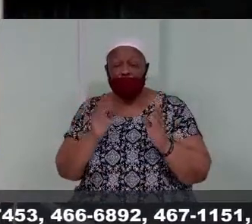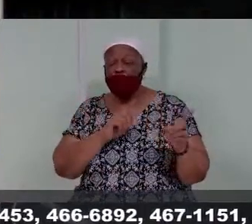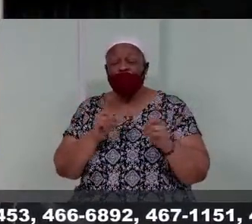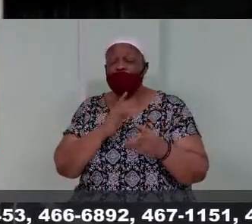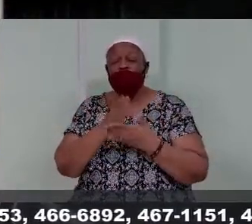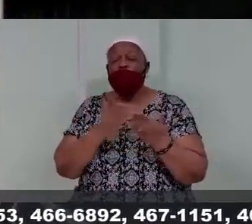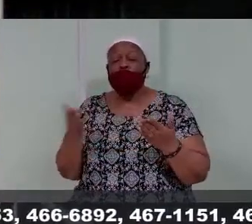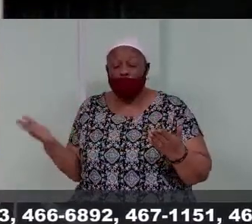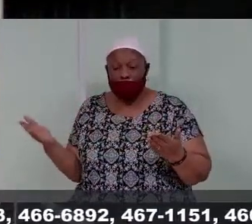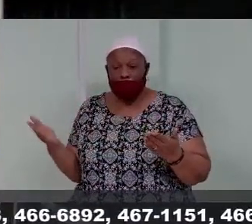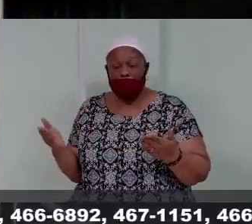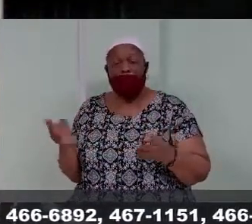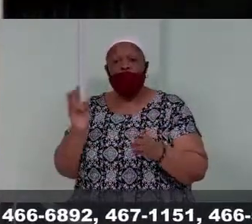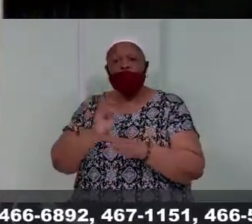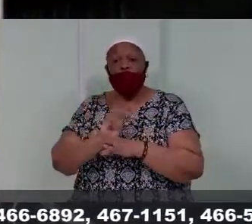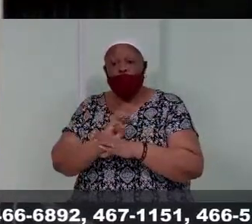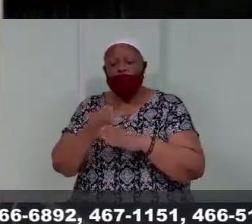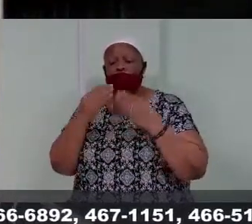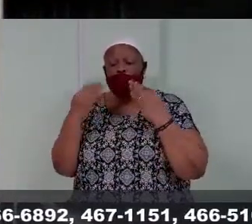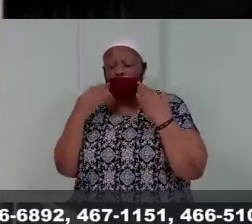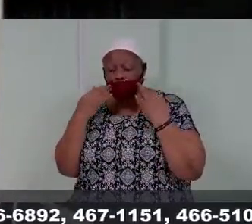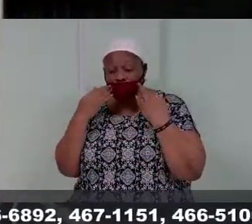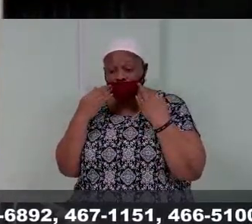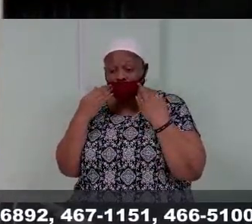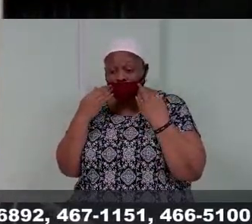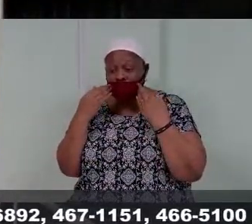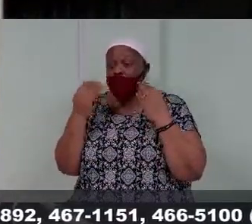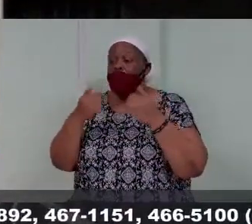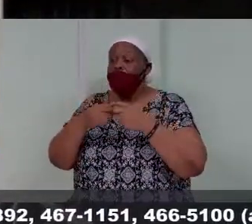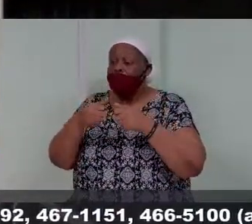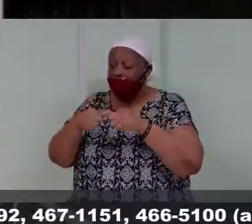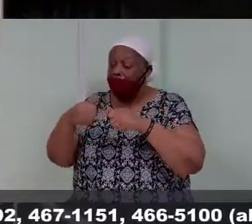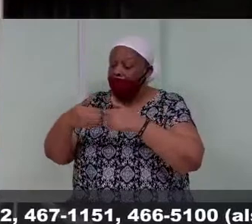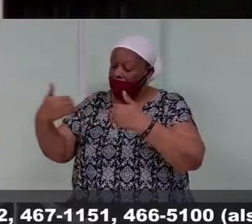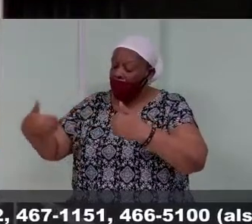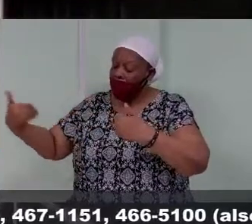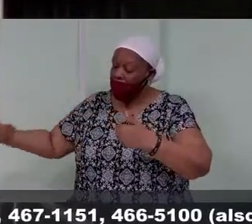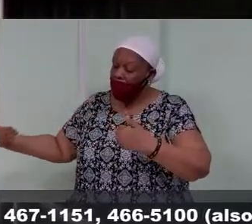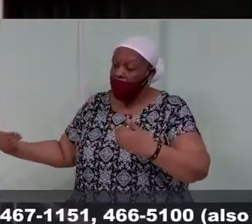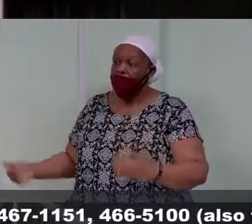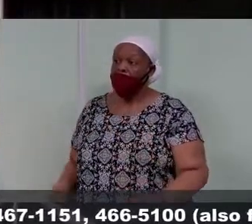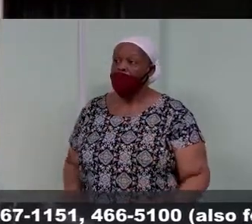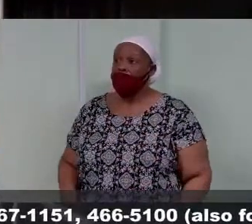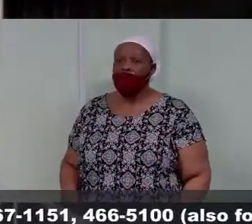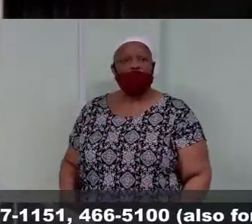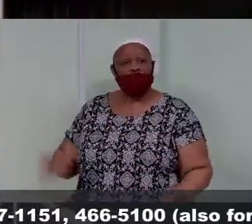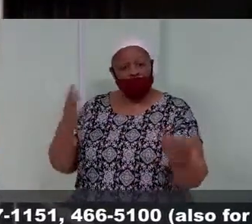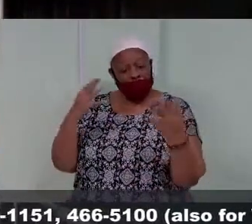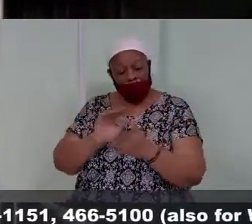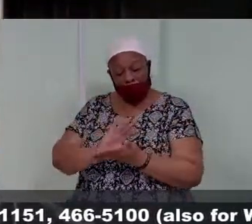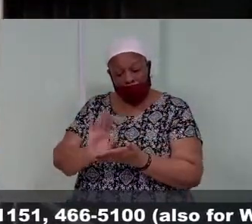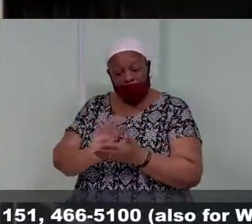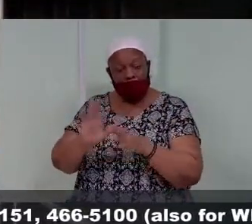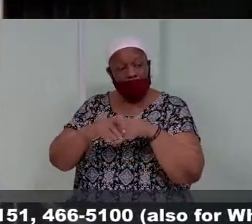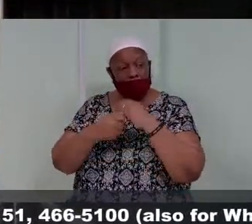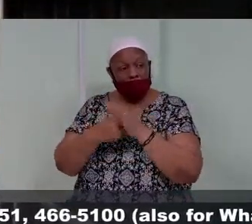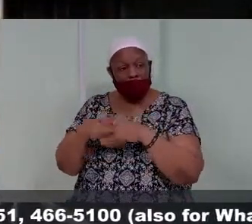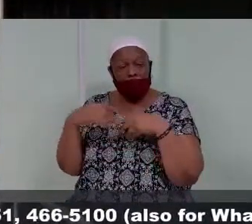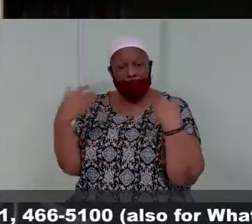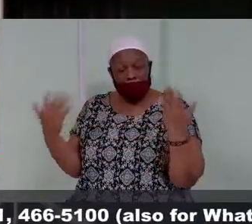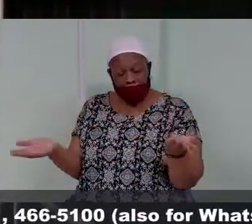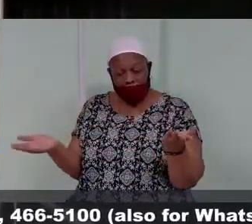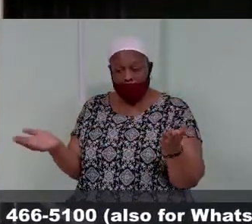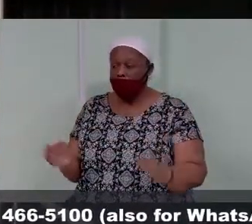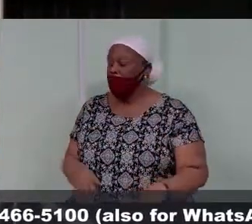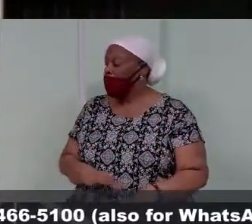on the mask, or if you do not wear any mask, keep your distance. But in all, your hands must be clean, your area around you